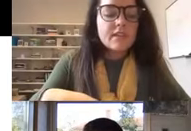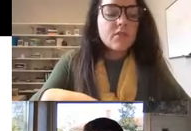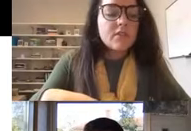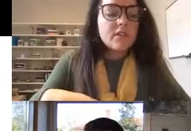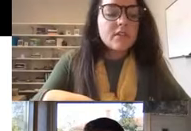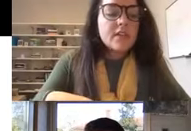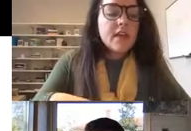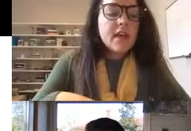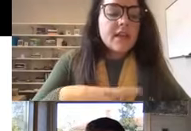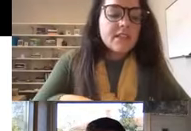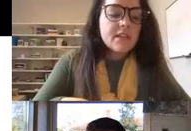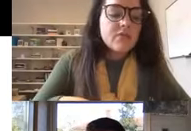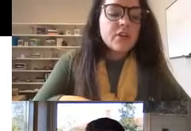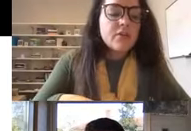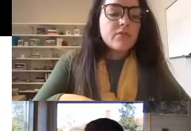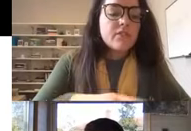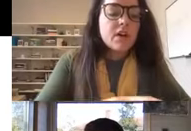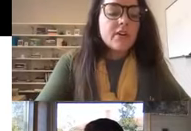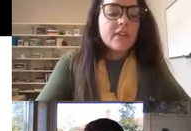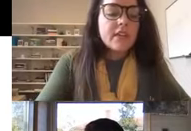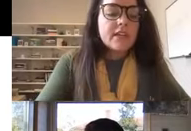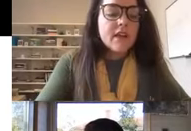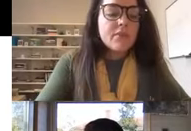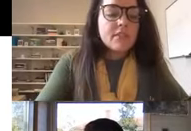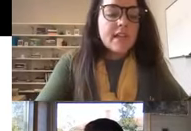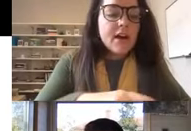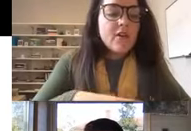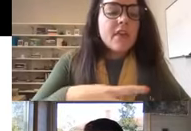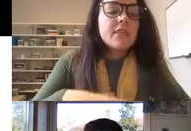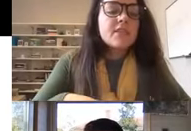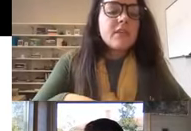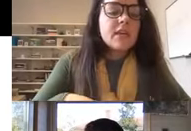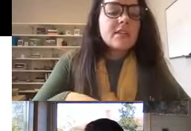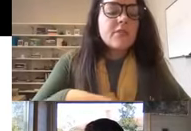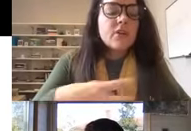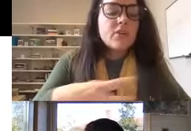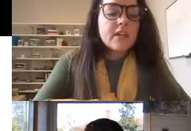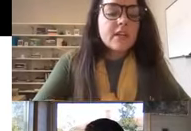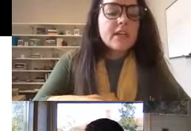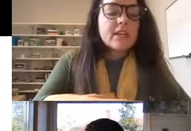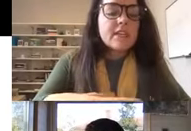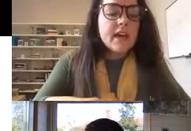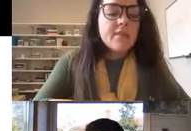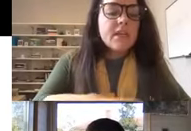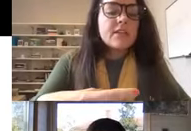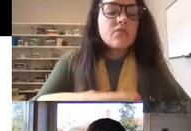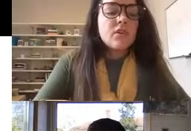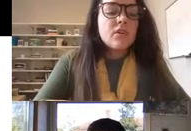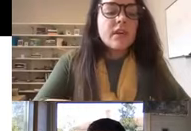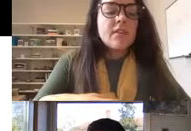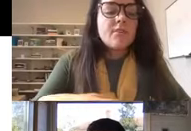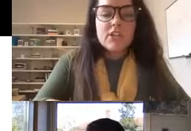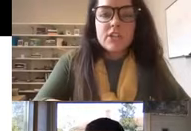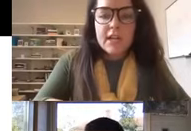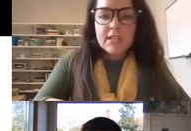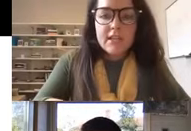understandings of the world. As Steve will show through some concrete examples now, this means that we critically examine its role in